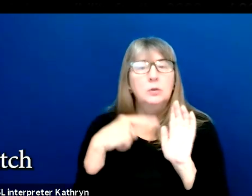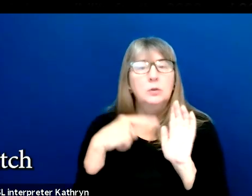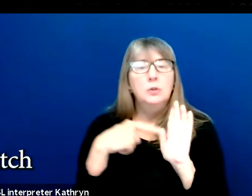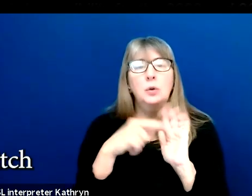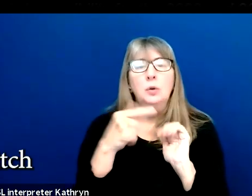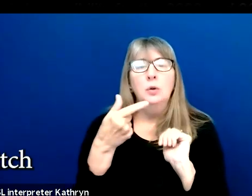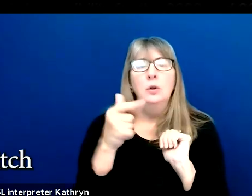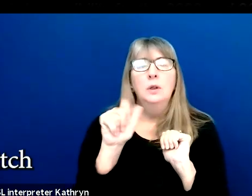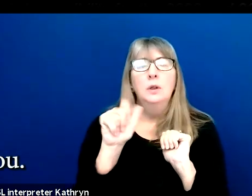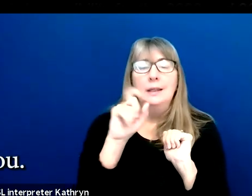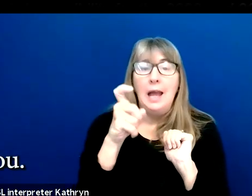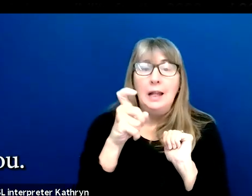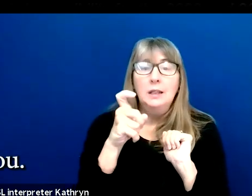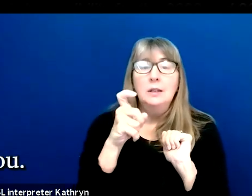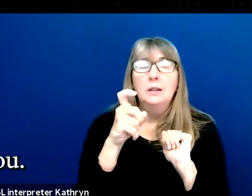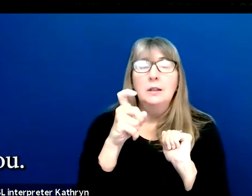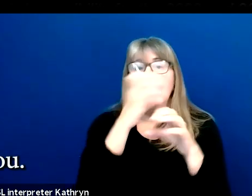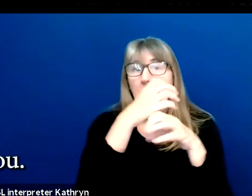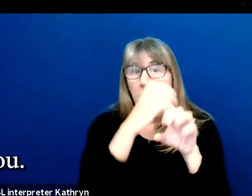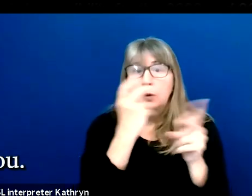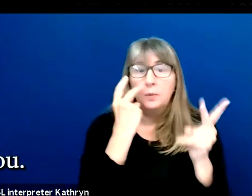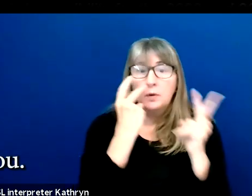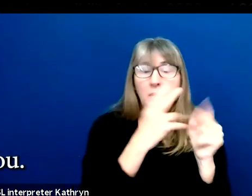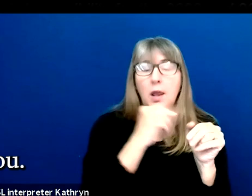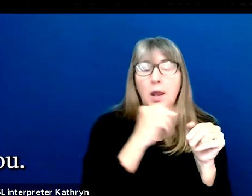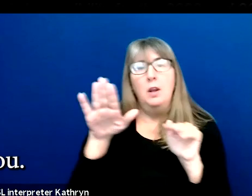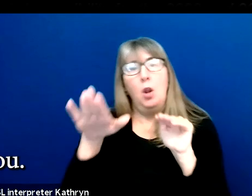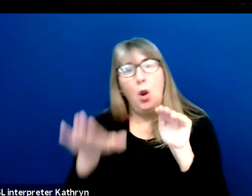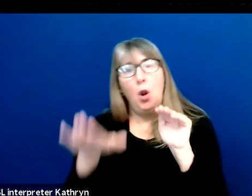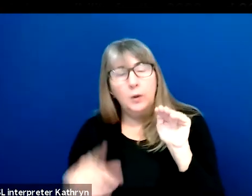telescope observed, and then a lower pitch where the Kepler telescope observes.